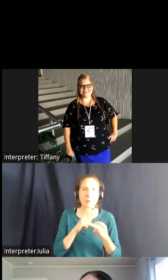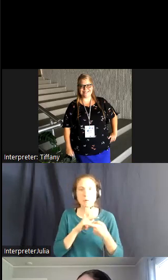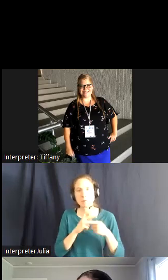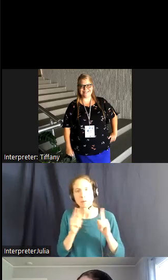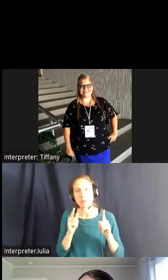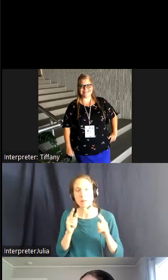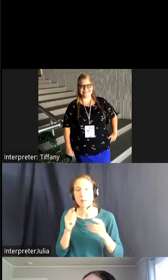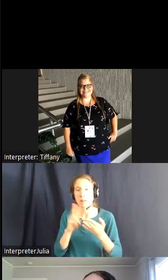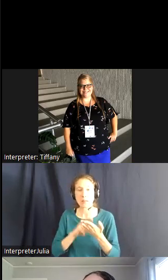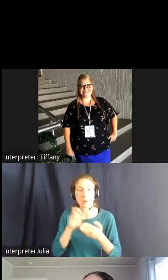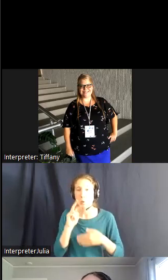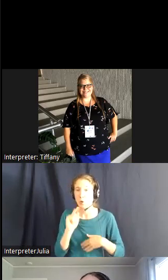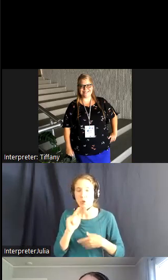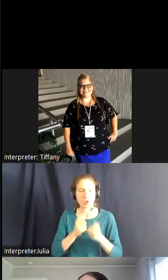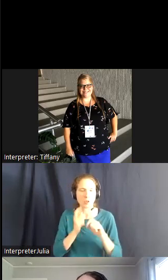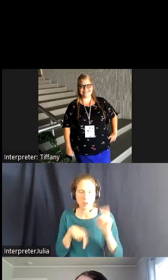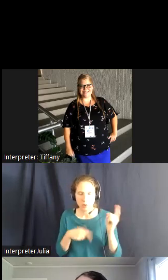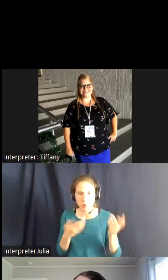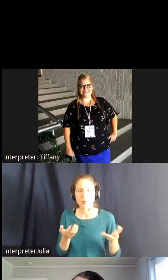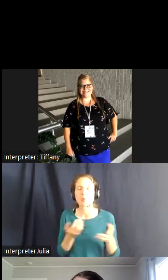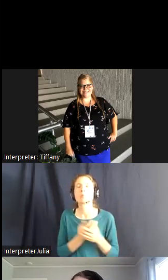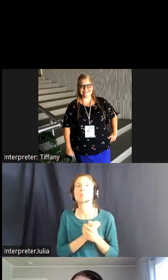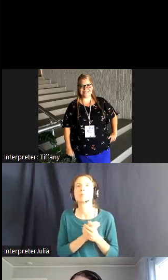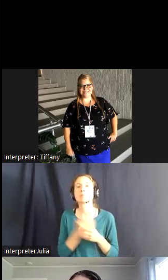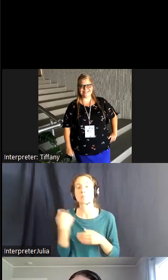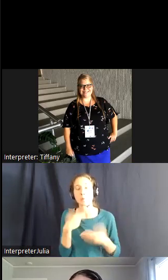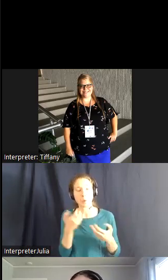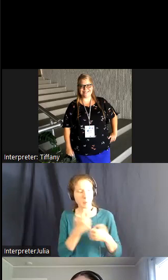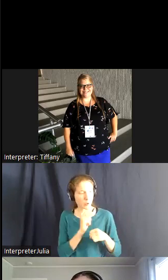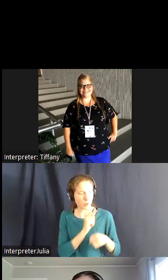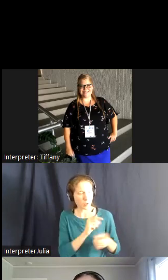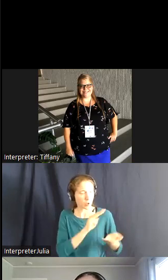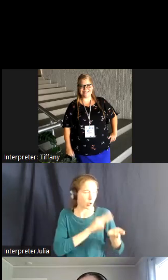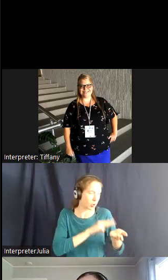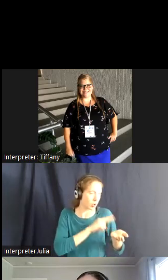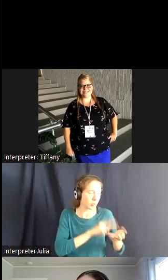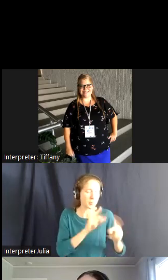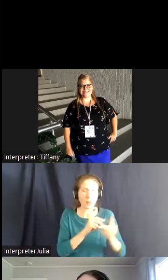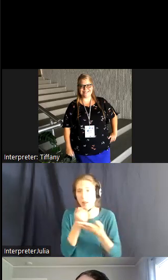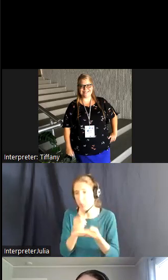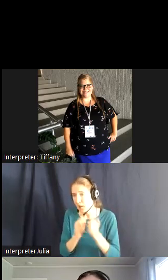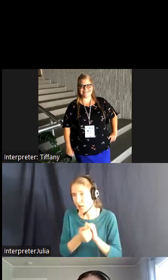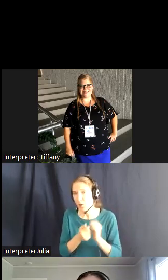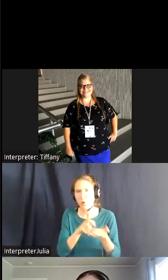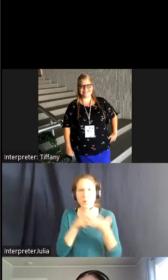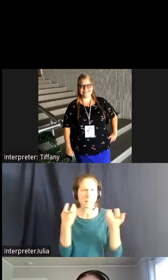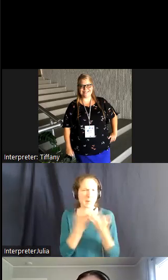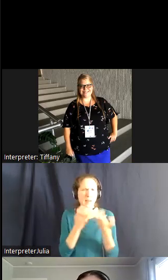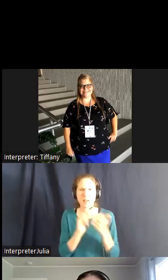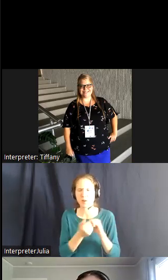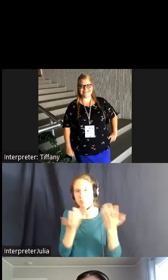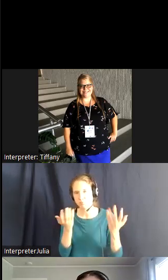are supporting individuals and how they're meeting these requirements that have been created